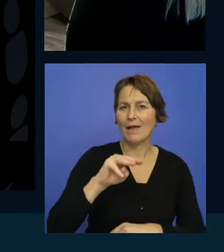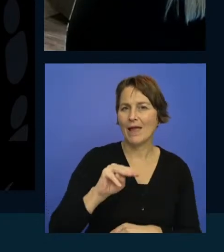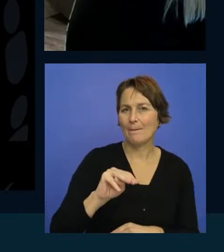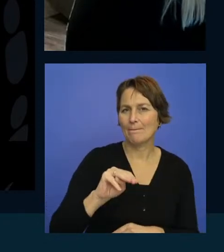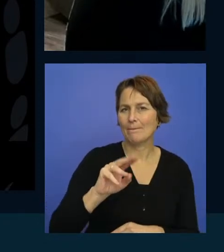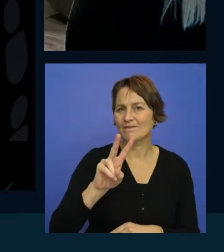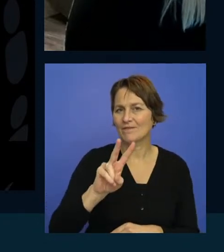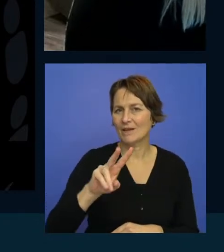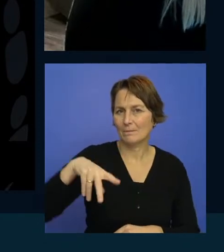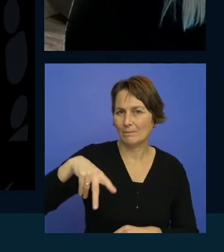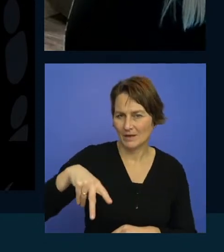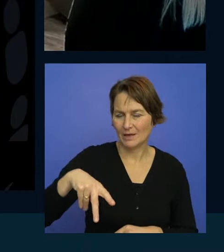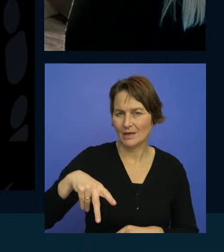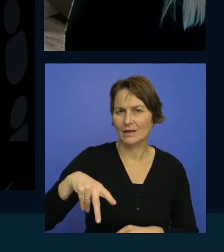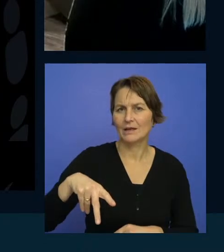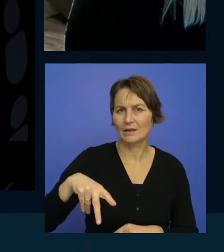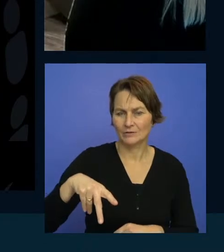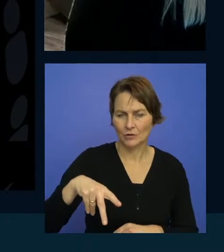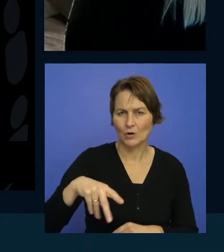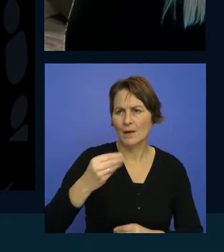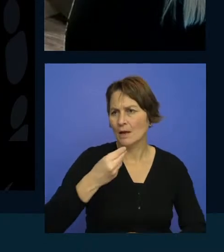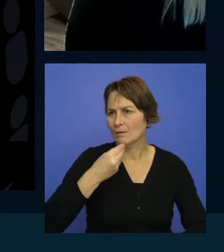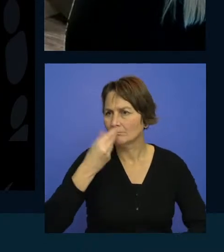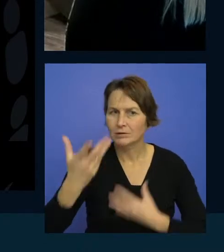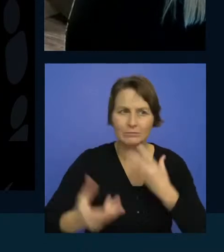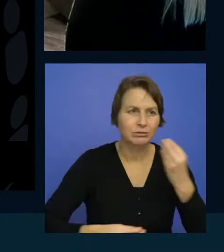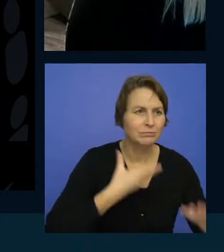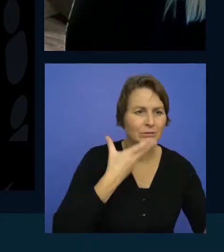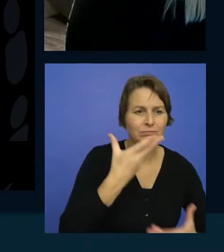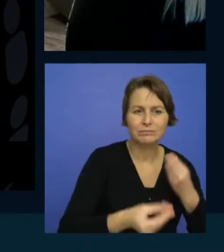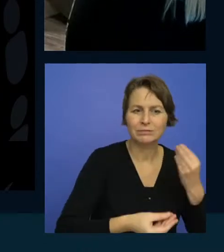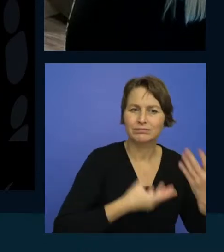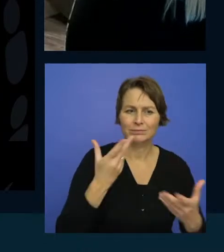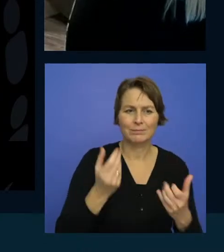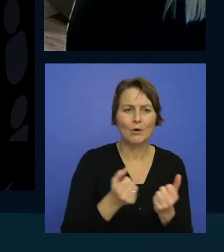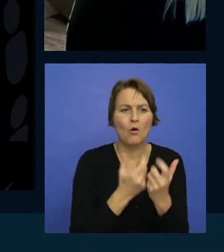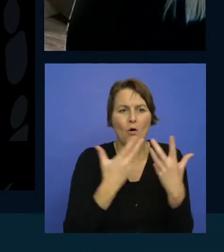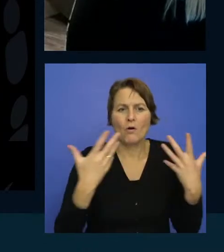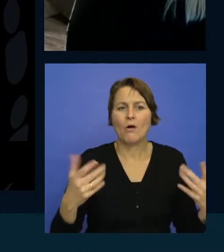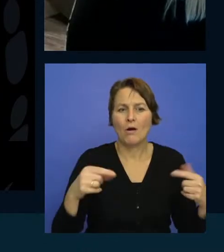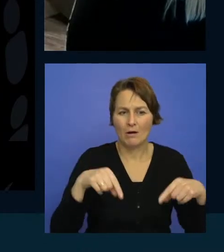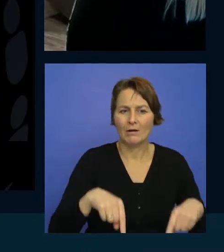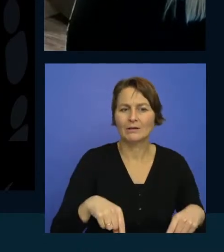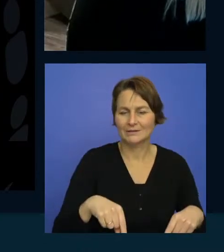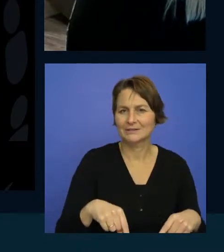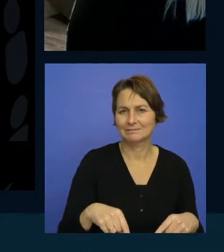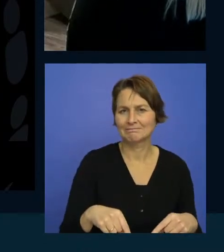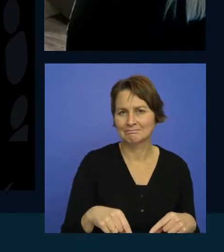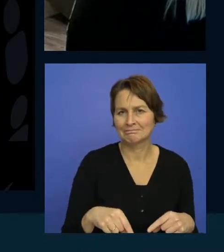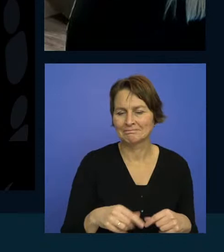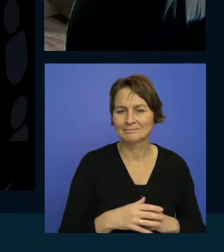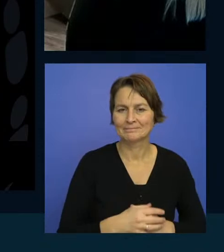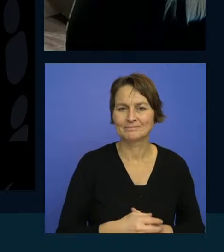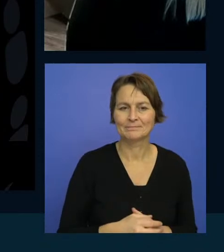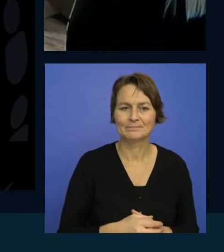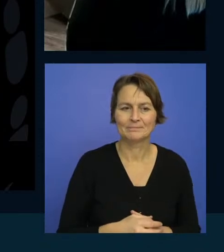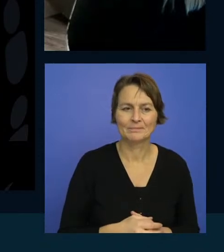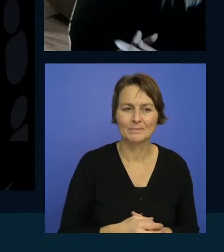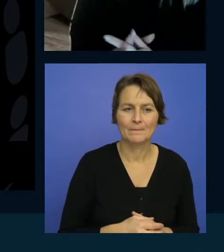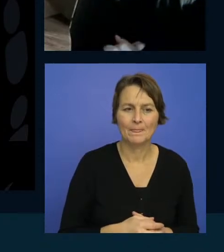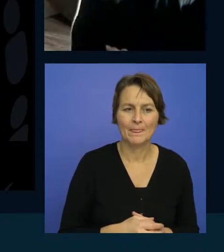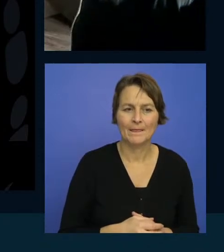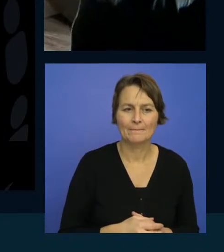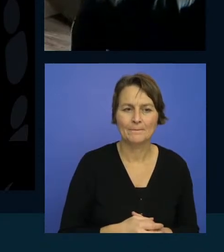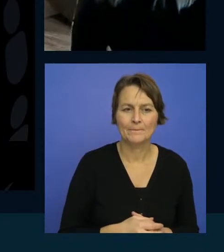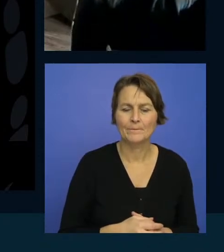and I do love Power BI. That's kind of I have a Power BI lover in my slide